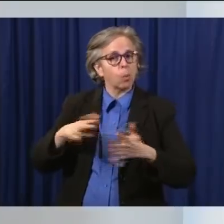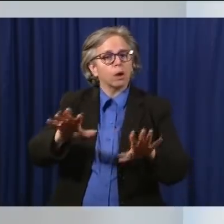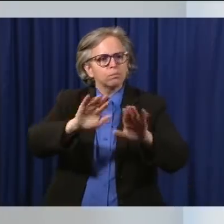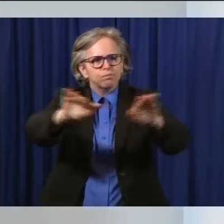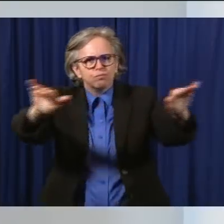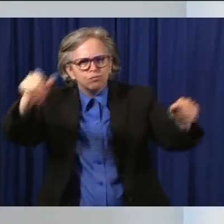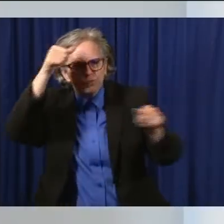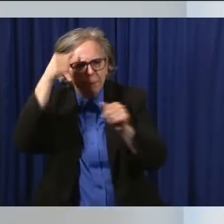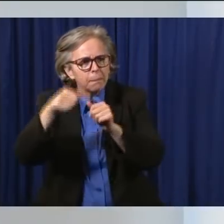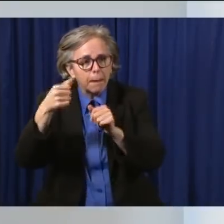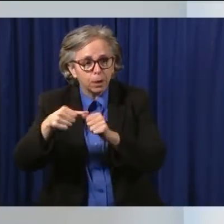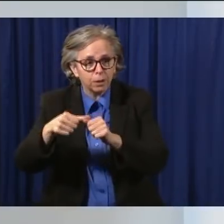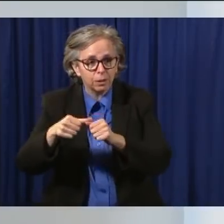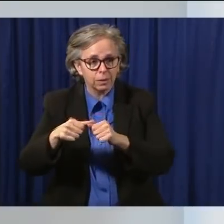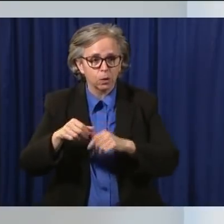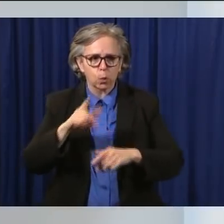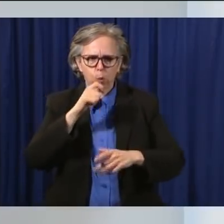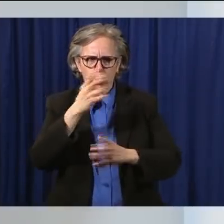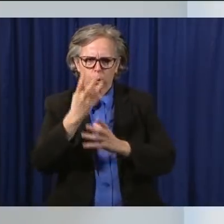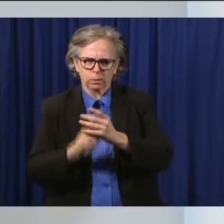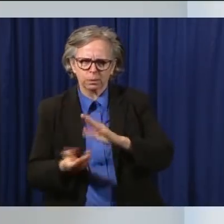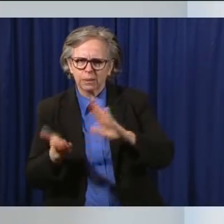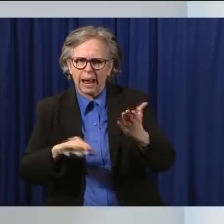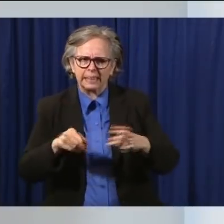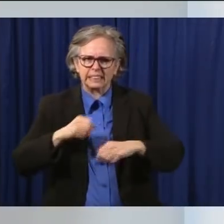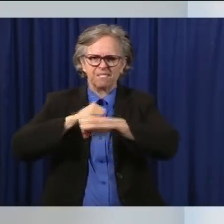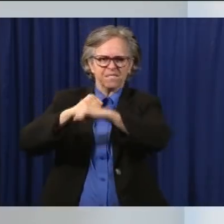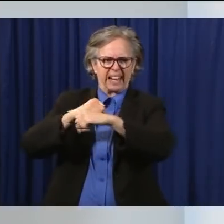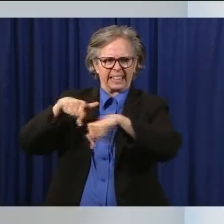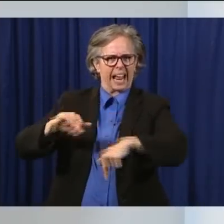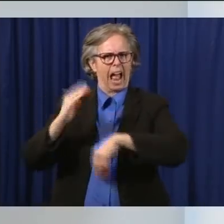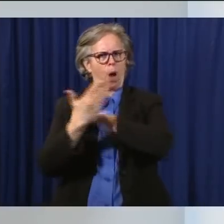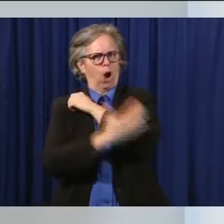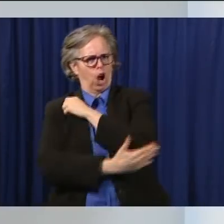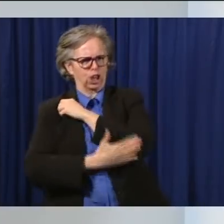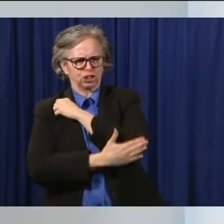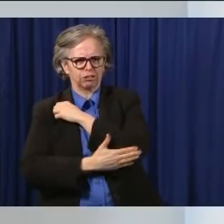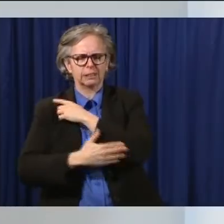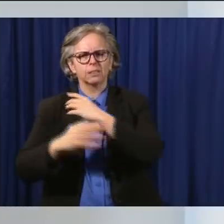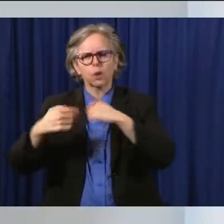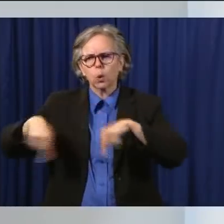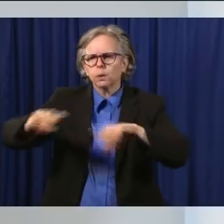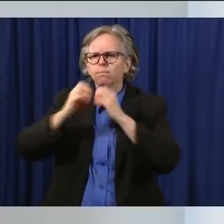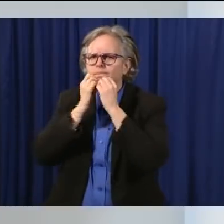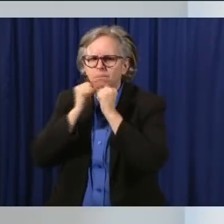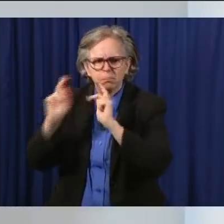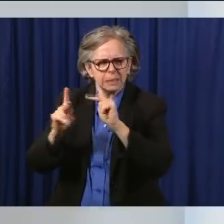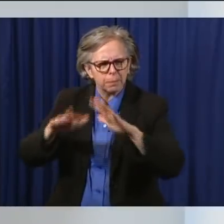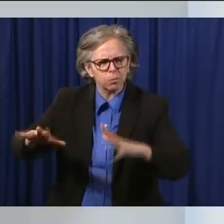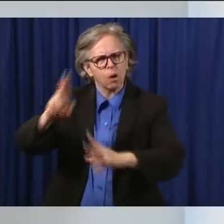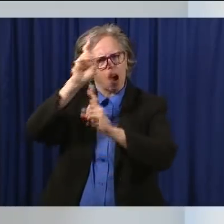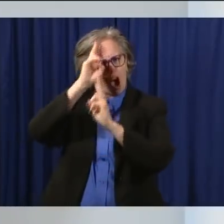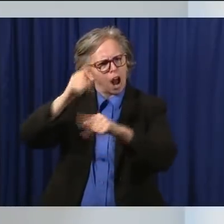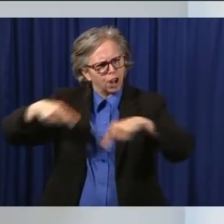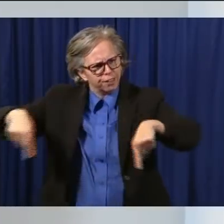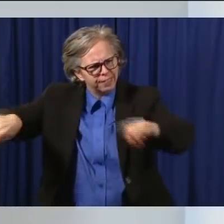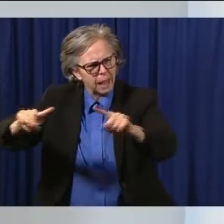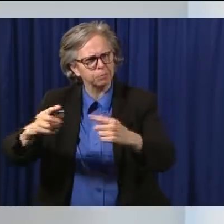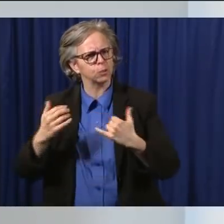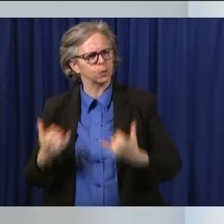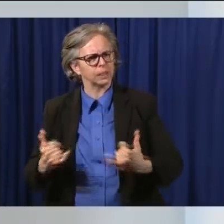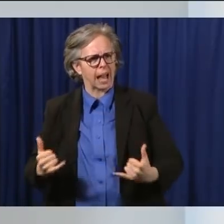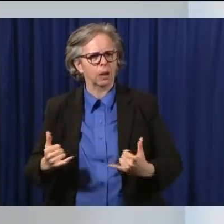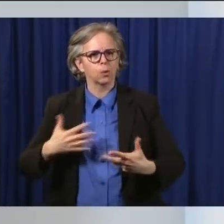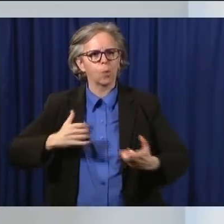defense of our nation and its values. To honor them today, we would like to start with the playing of our